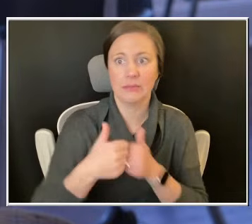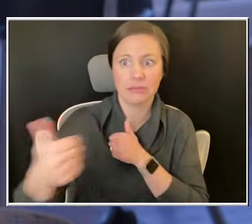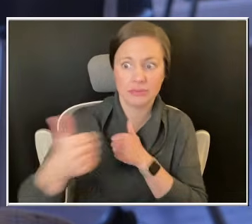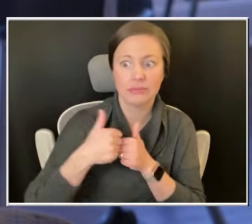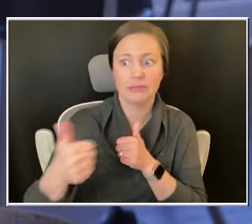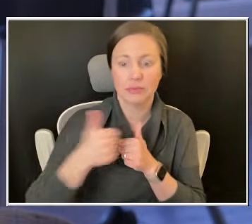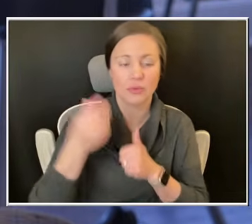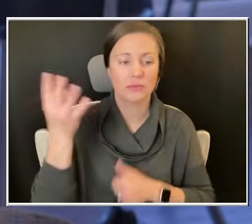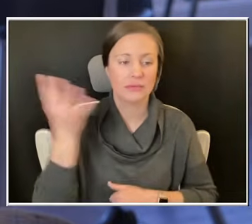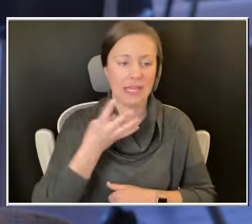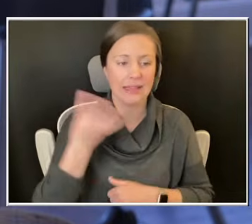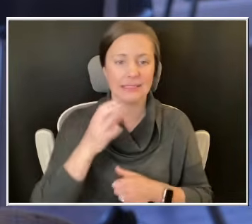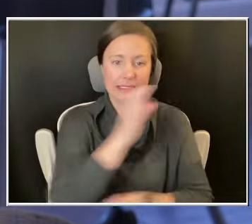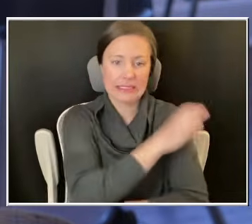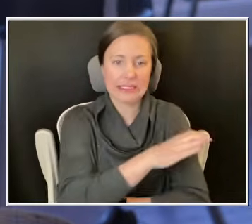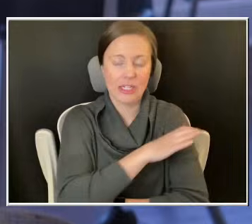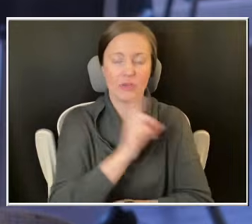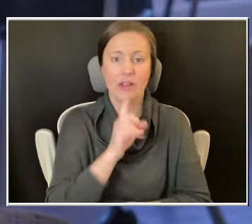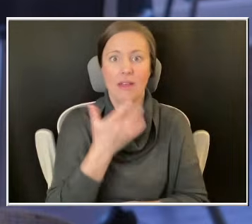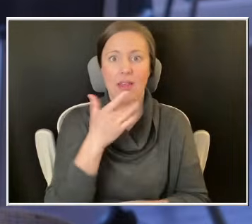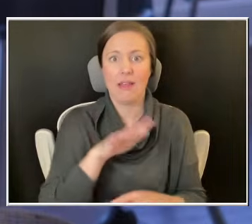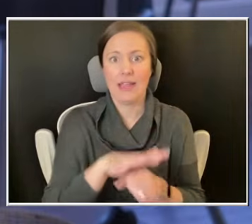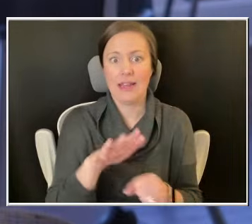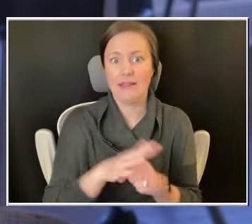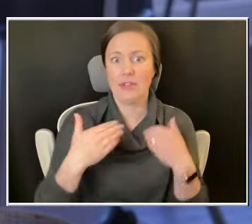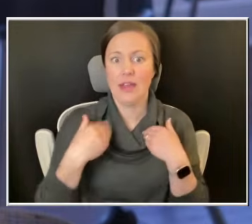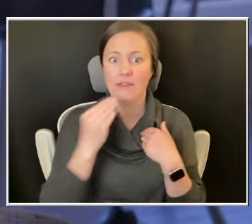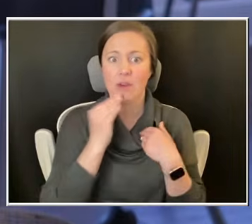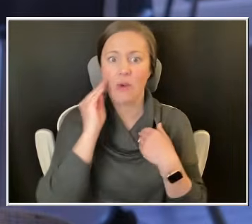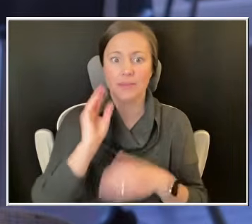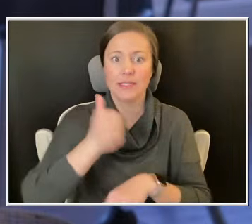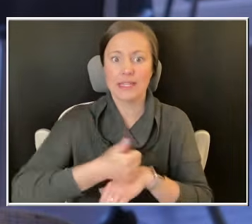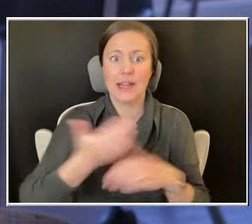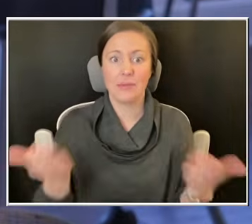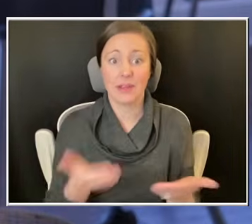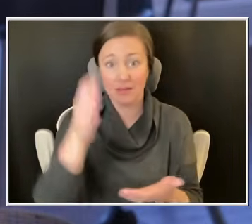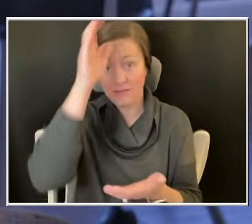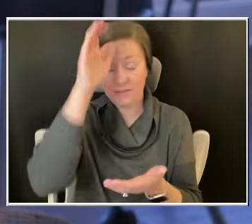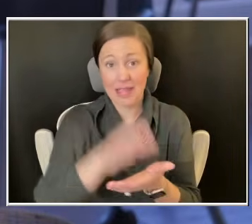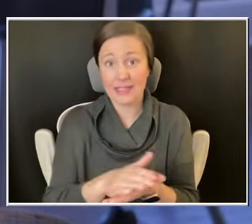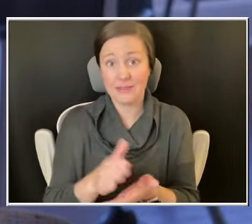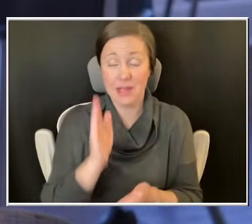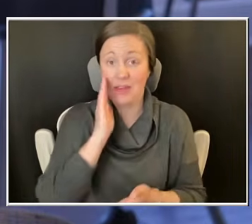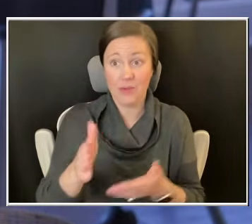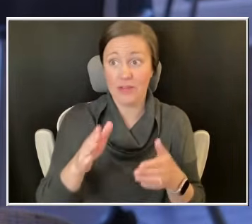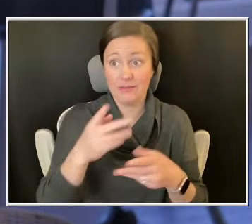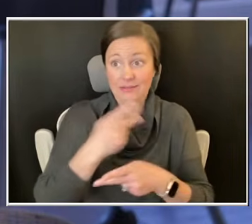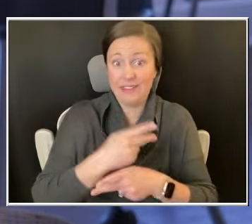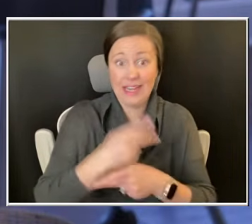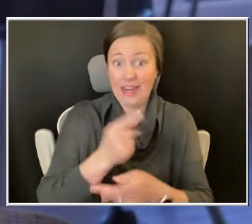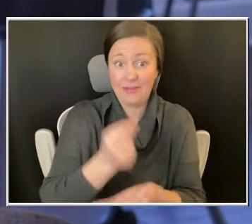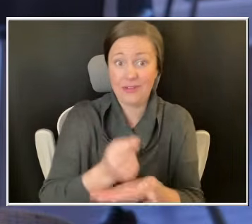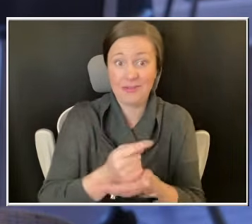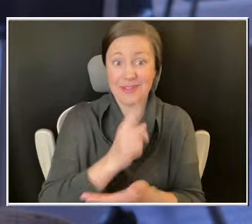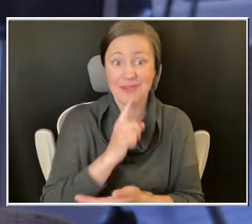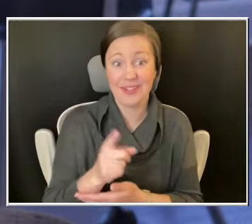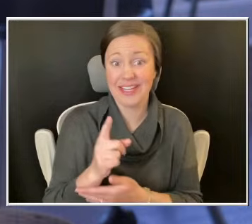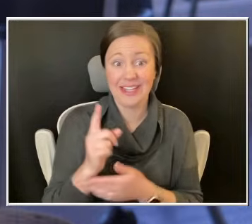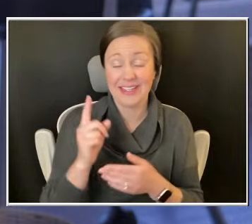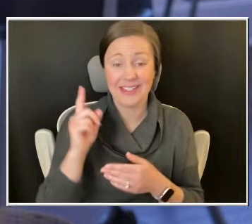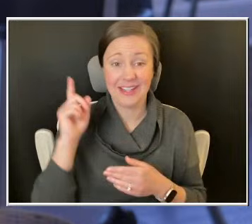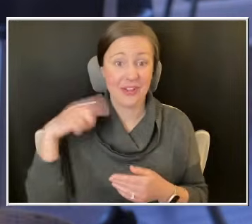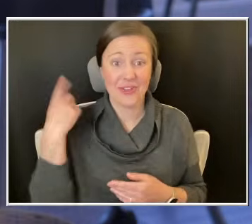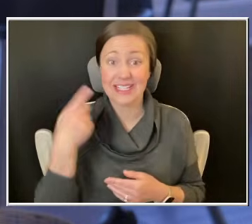enough that we could do it at home, and my husband would do the treatments. I mean, it's crazy. He was trained very